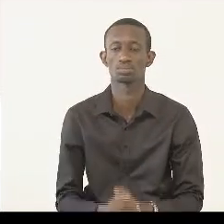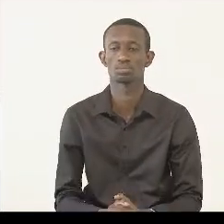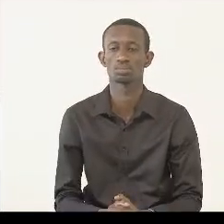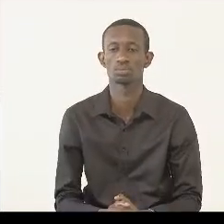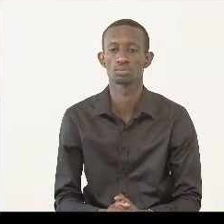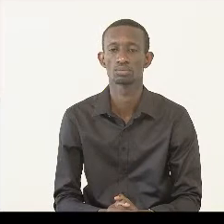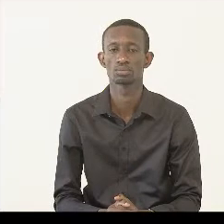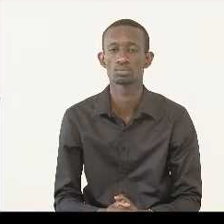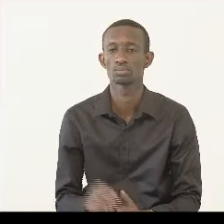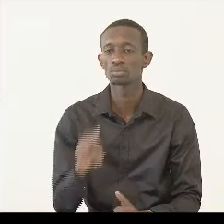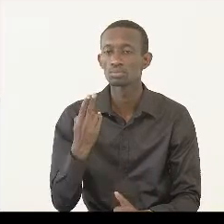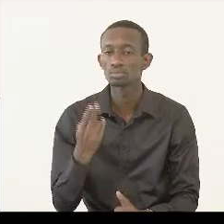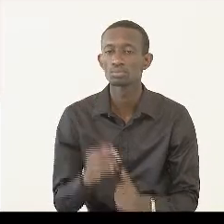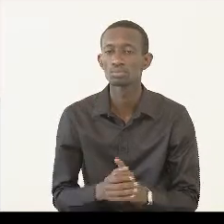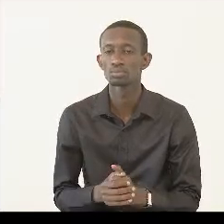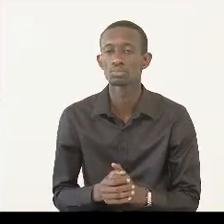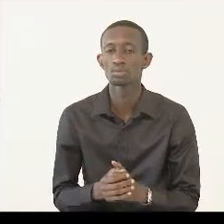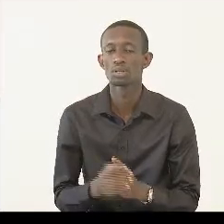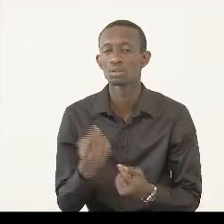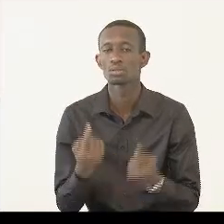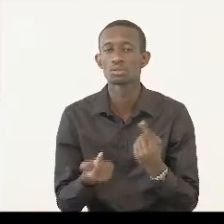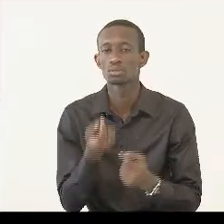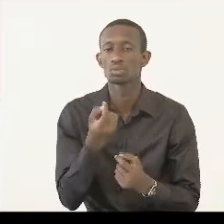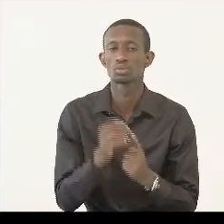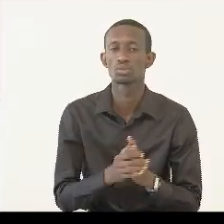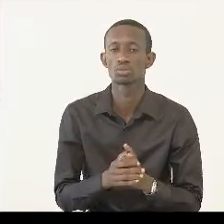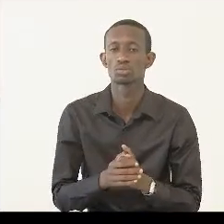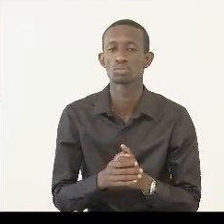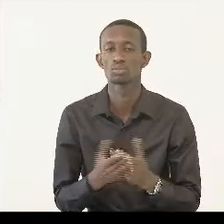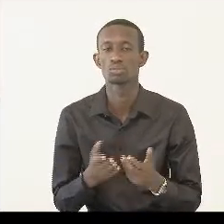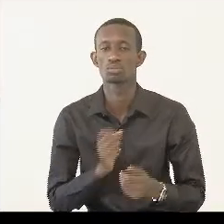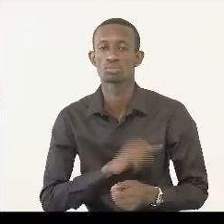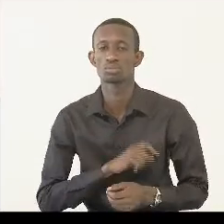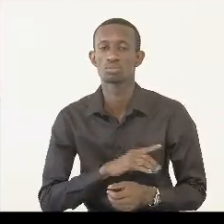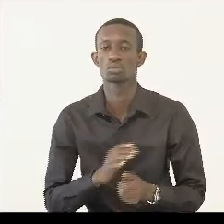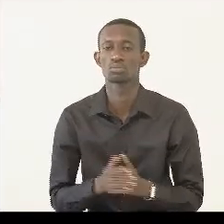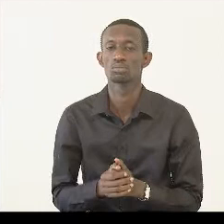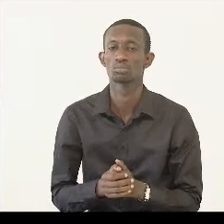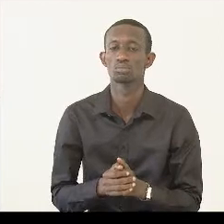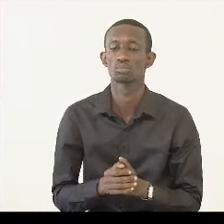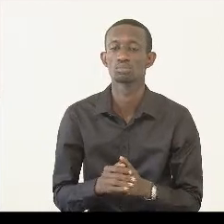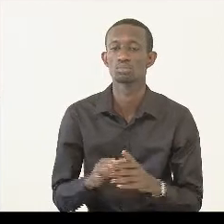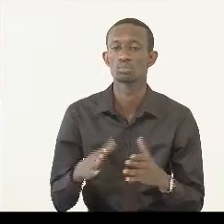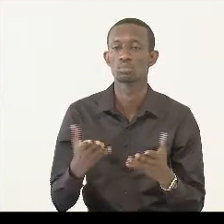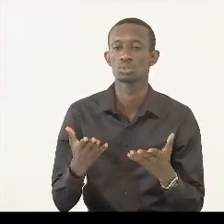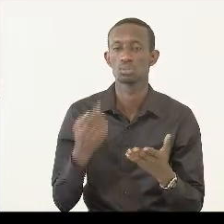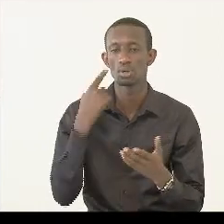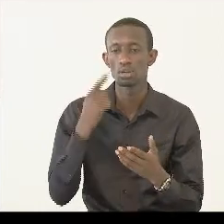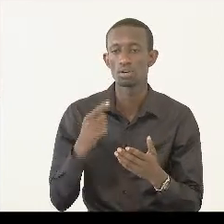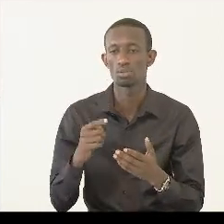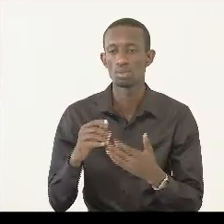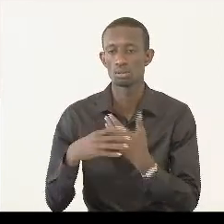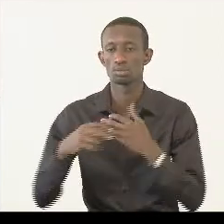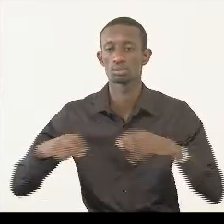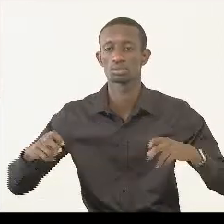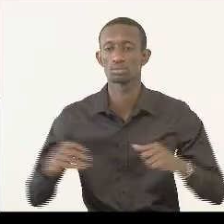2, some bit of matching scale. Which terminology can go for which scientific description?